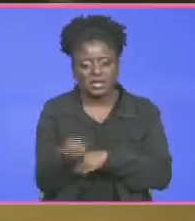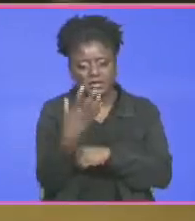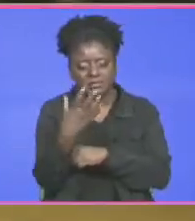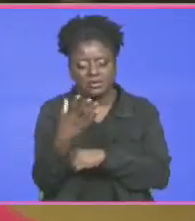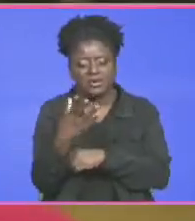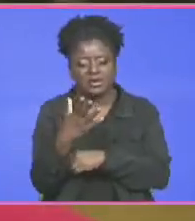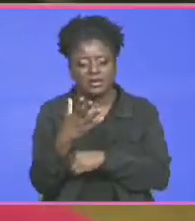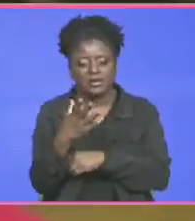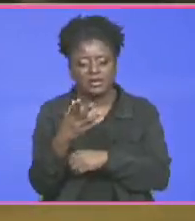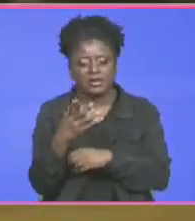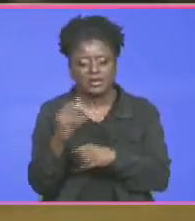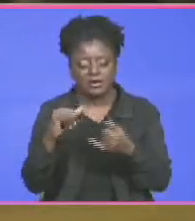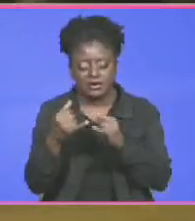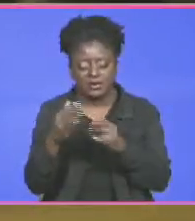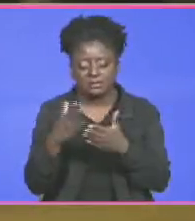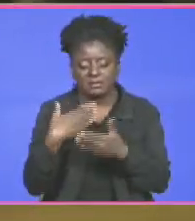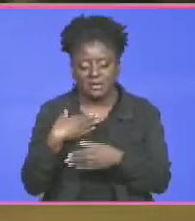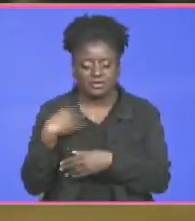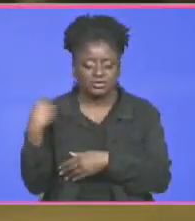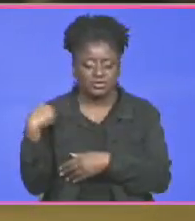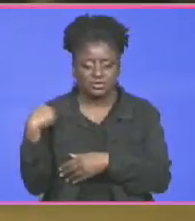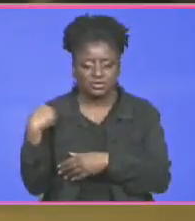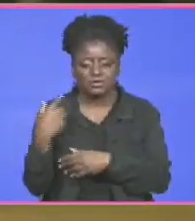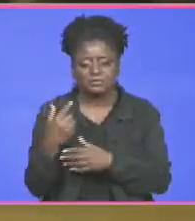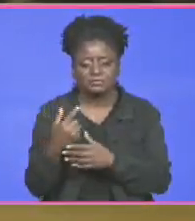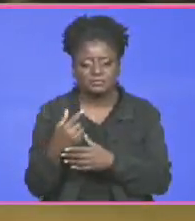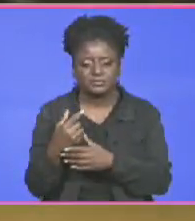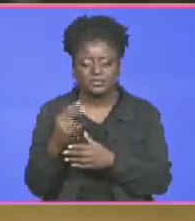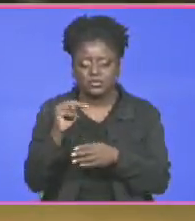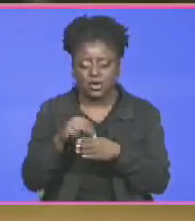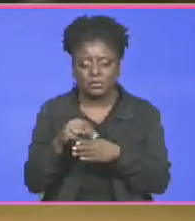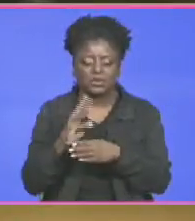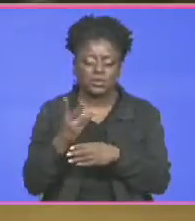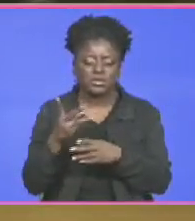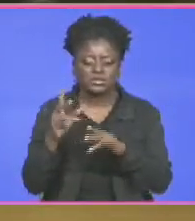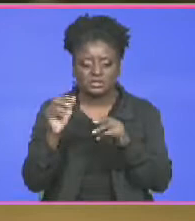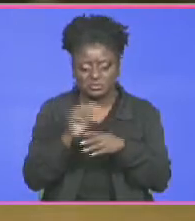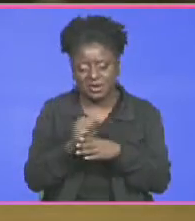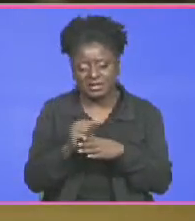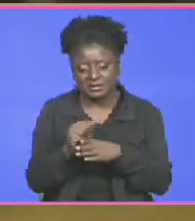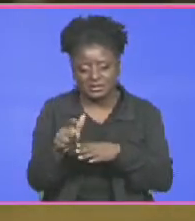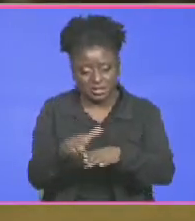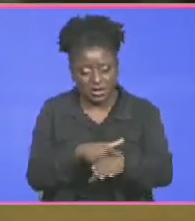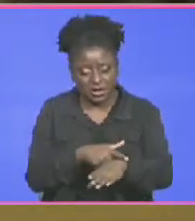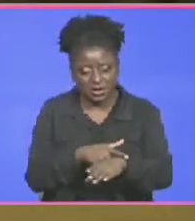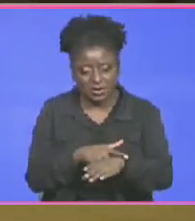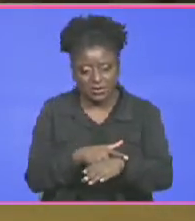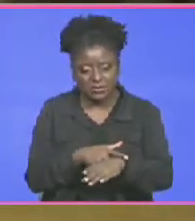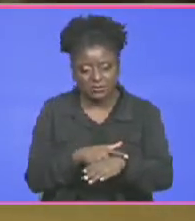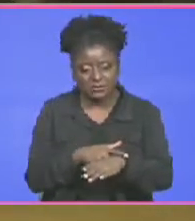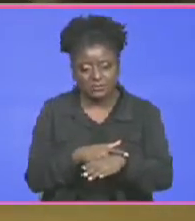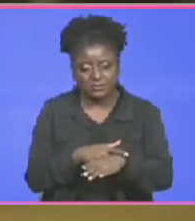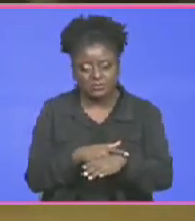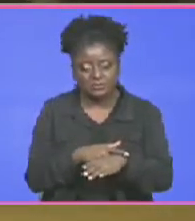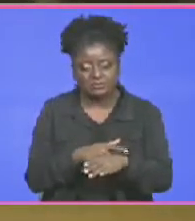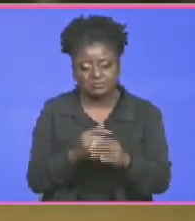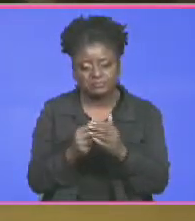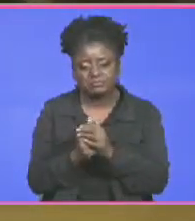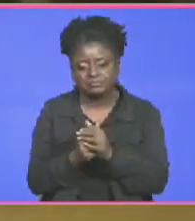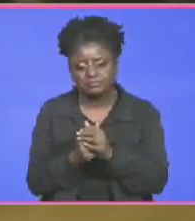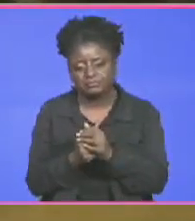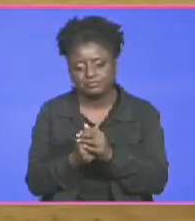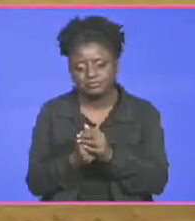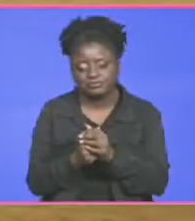job. Normally we just practice lob, but we know Kenwin was coming out with a good arm, and we just had to practice for that, and that's what we did in live